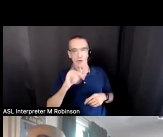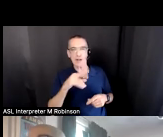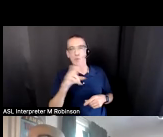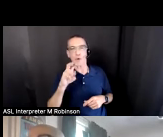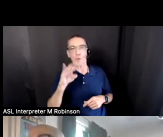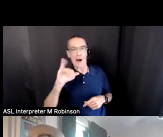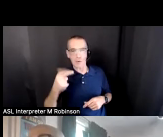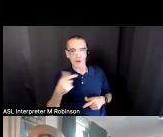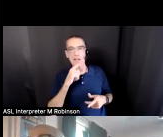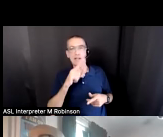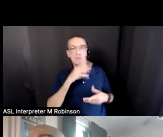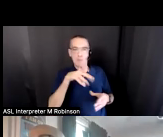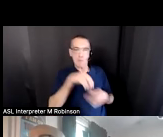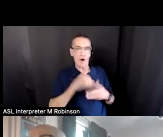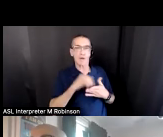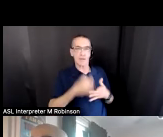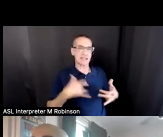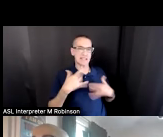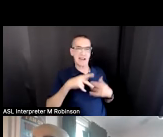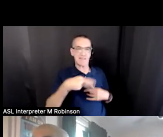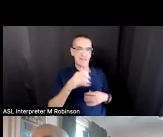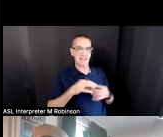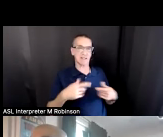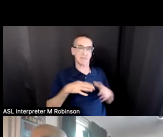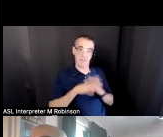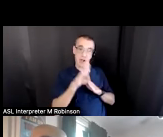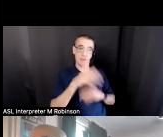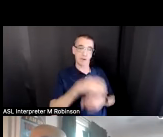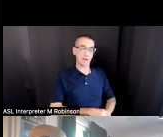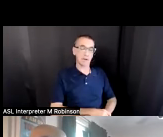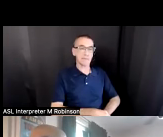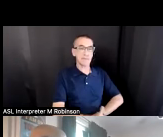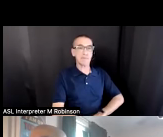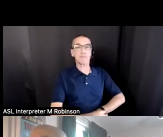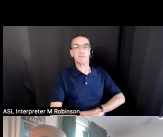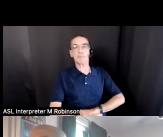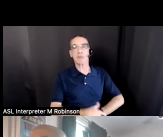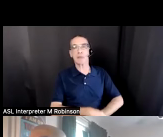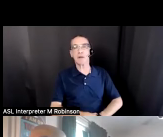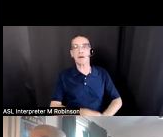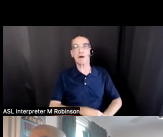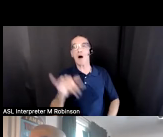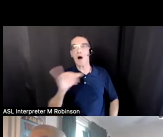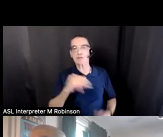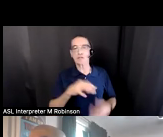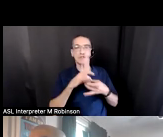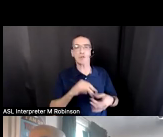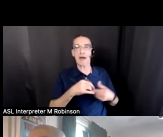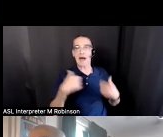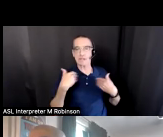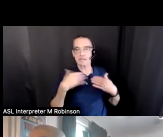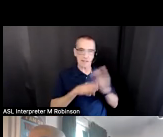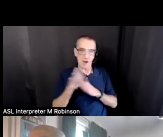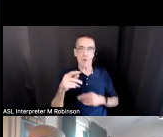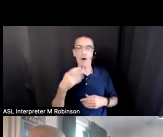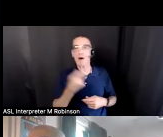again, are just part of this exciting phase of development. And then also, in terms of adolescent development, a